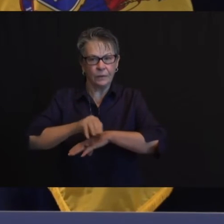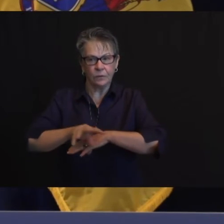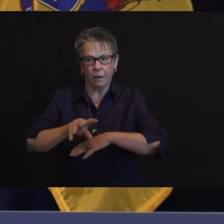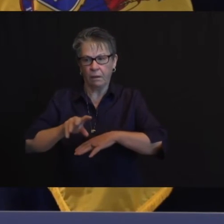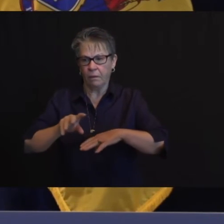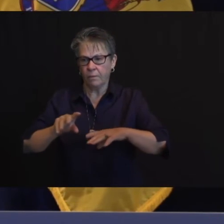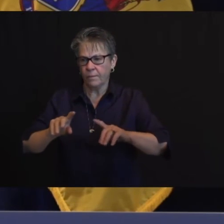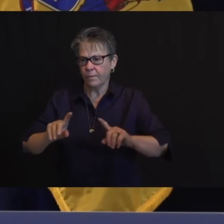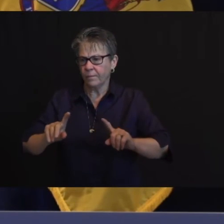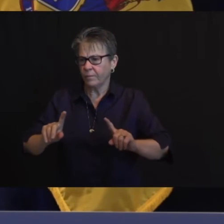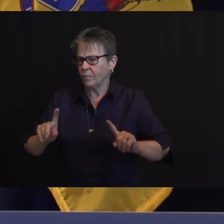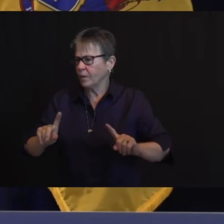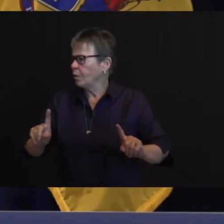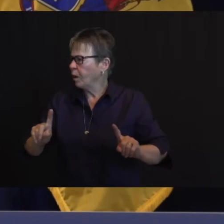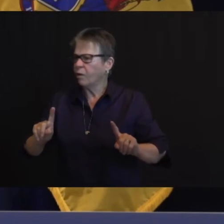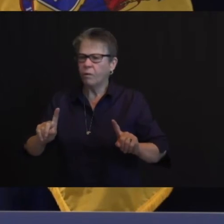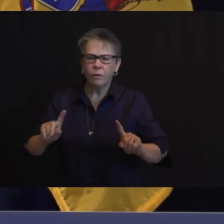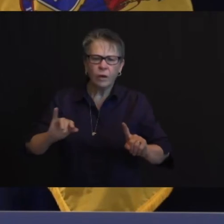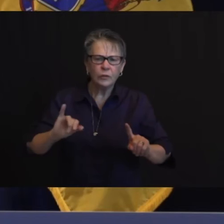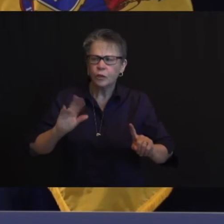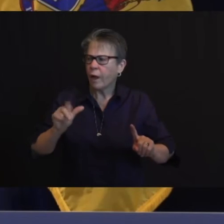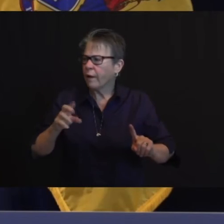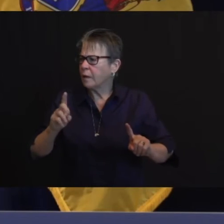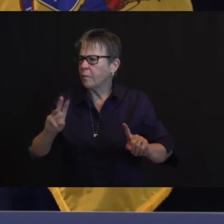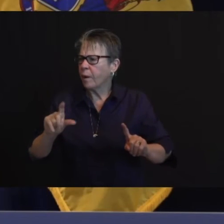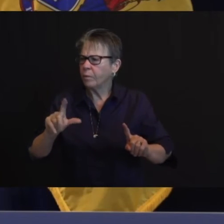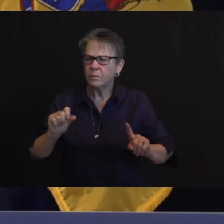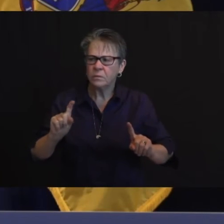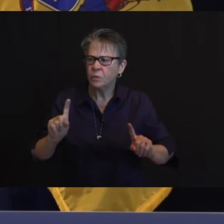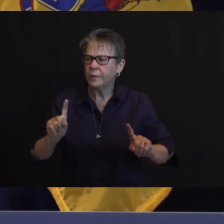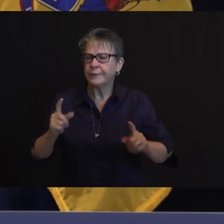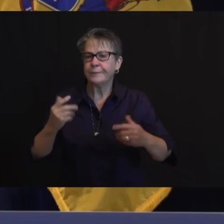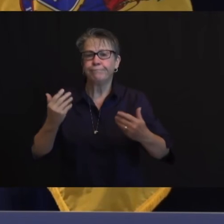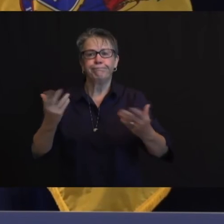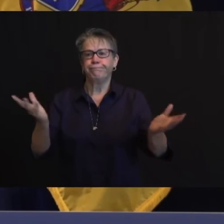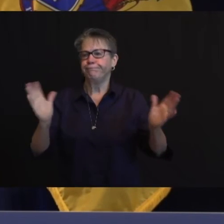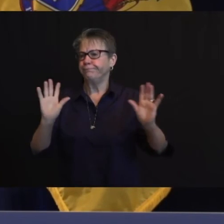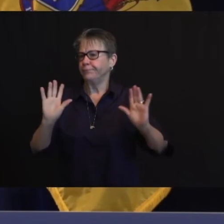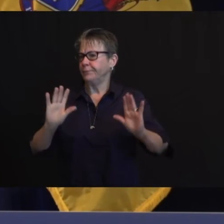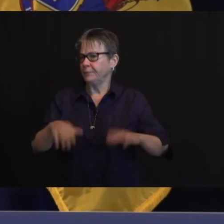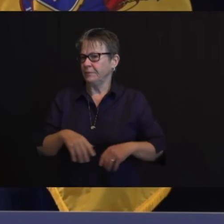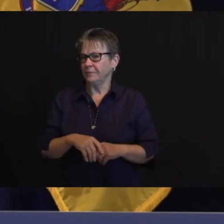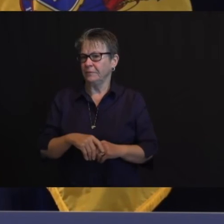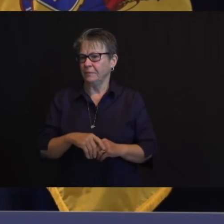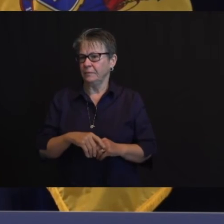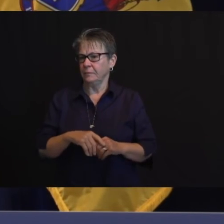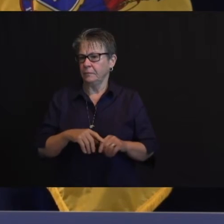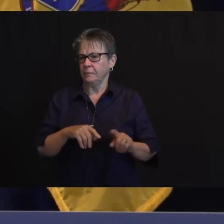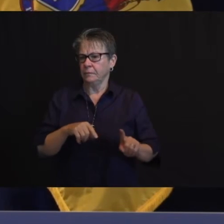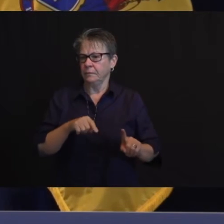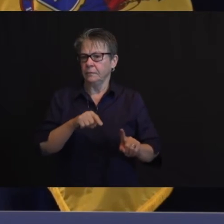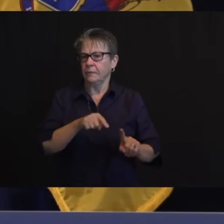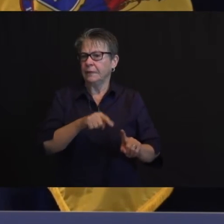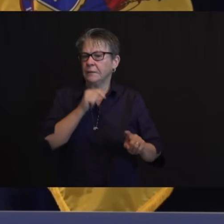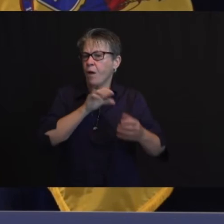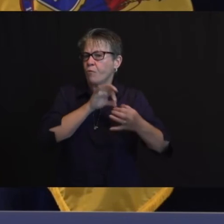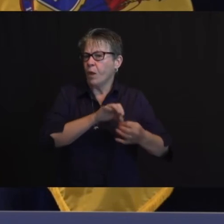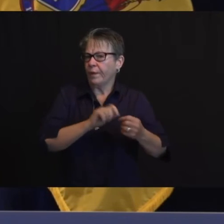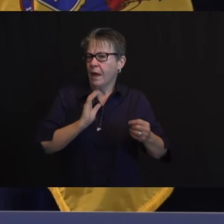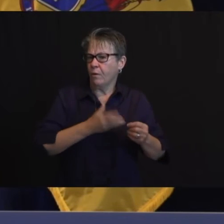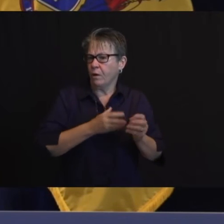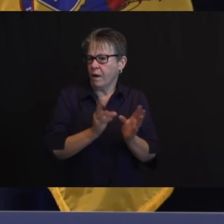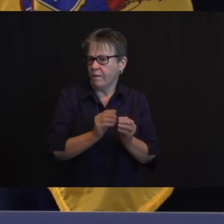Preparedness. This has nothing to do with anything we're going to talk about today, but I just reviewed the national security appointments that President-elect Biden